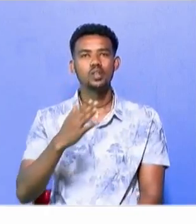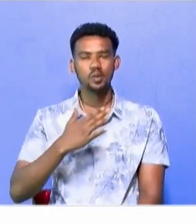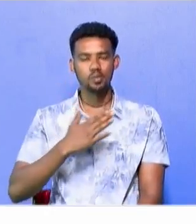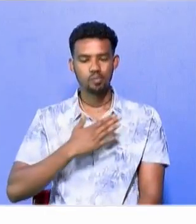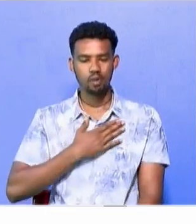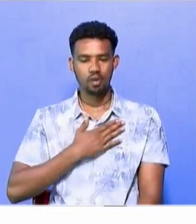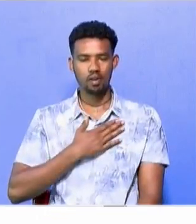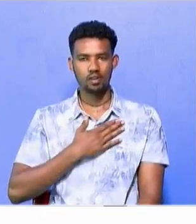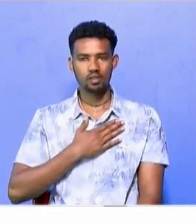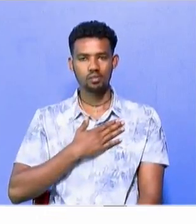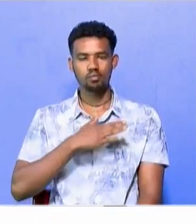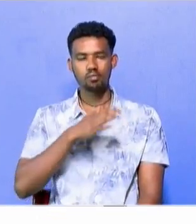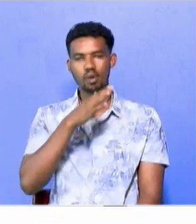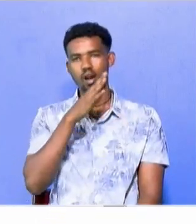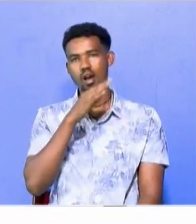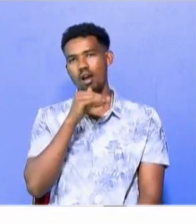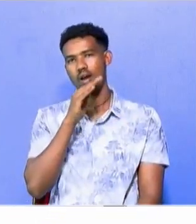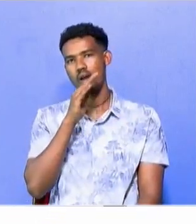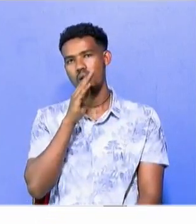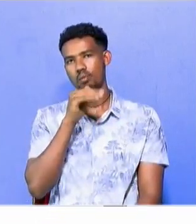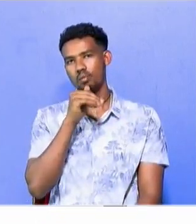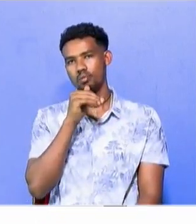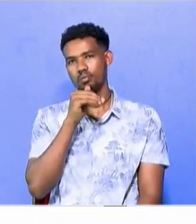my mom